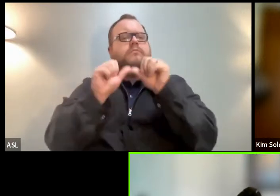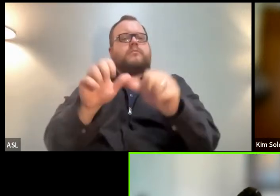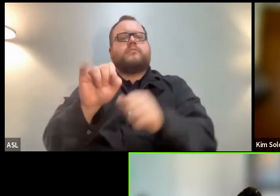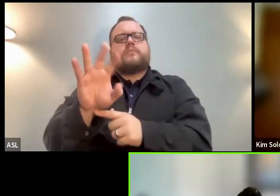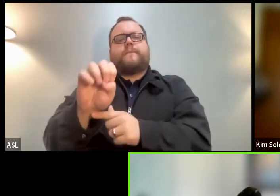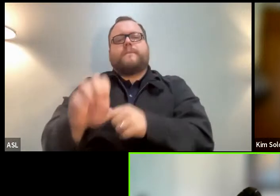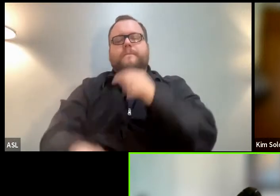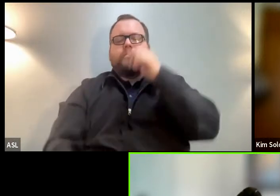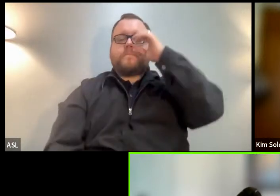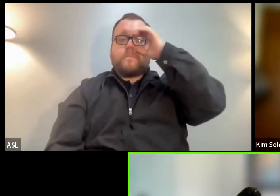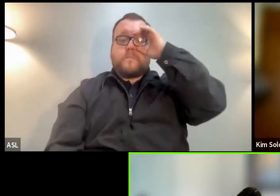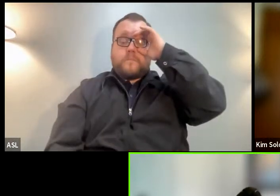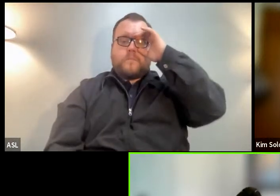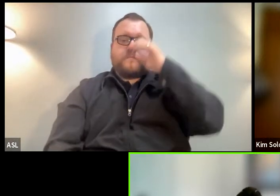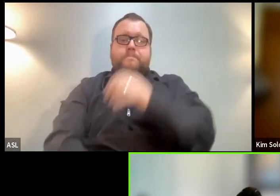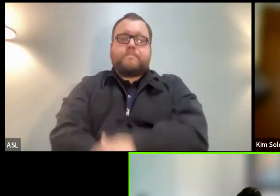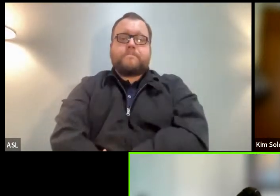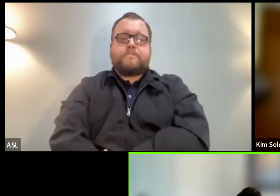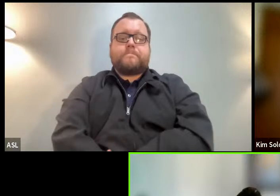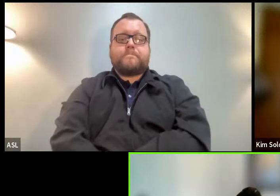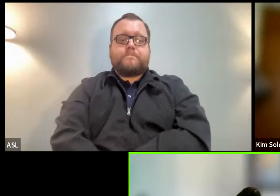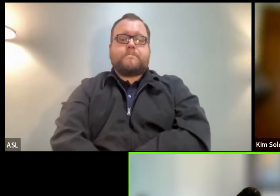Mm-hmm.